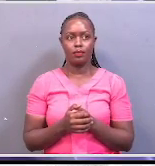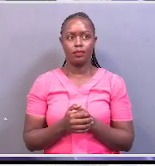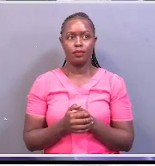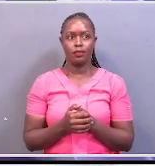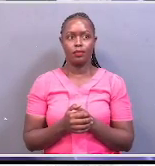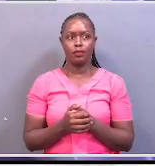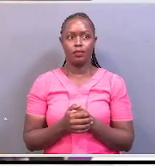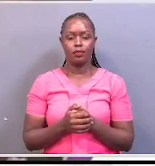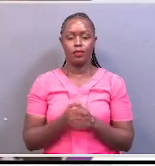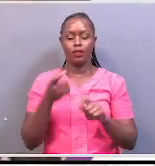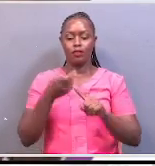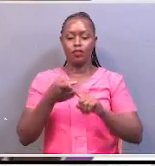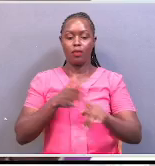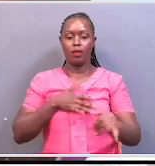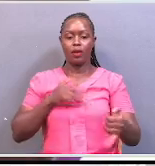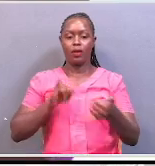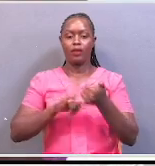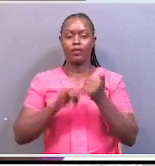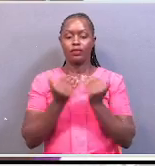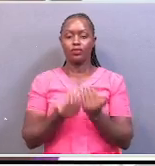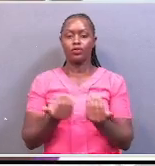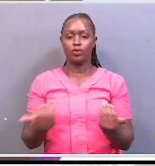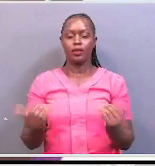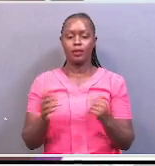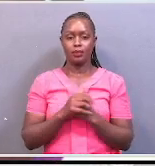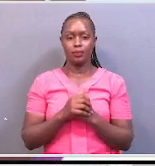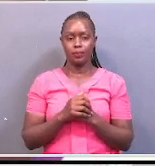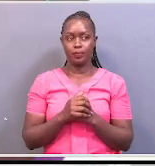From my wife Rachel and children,